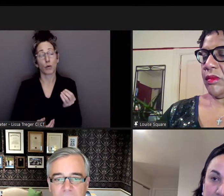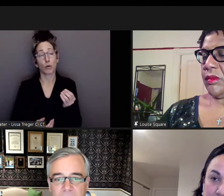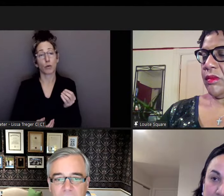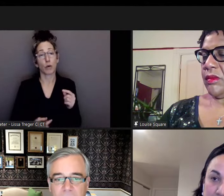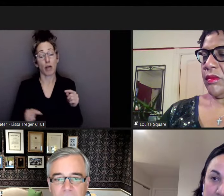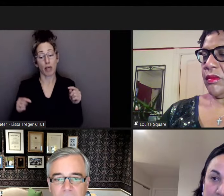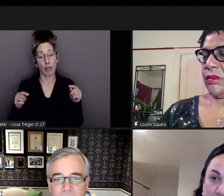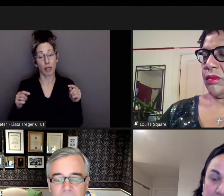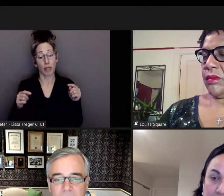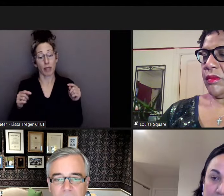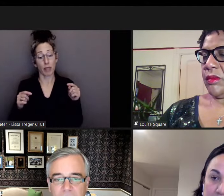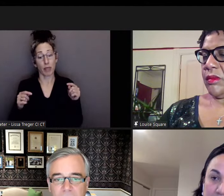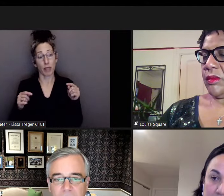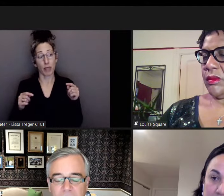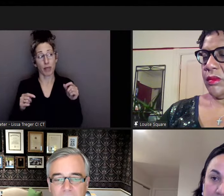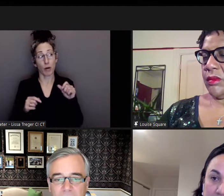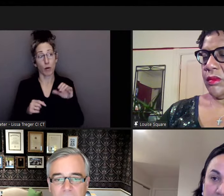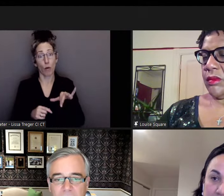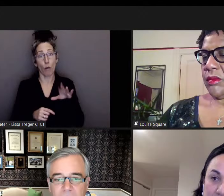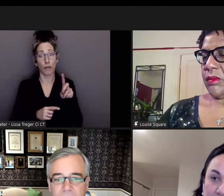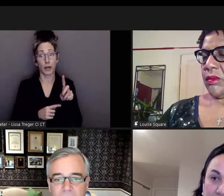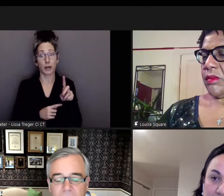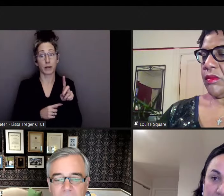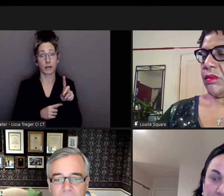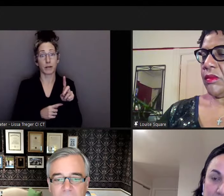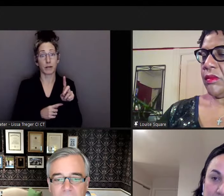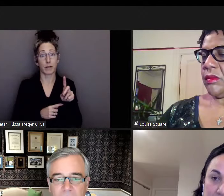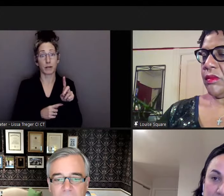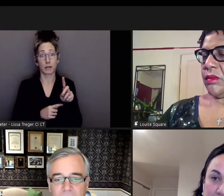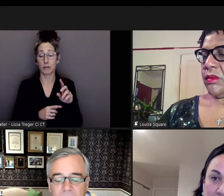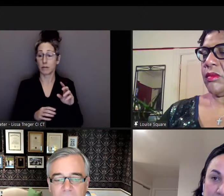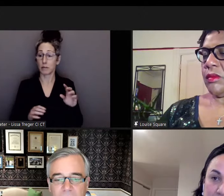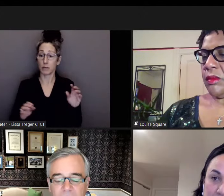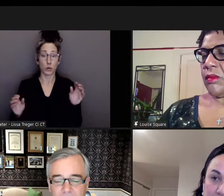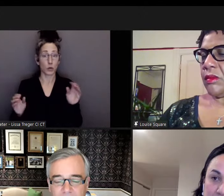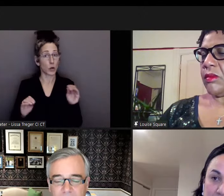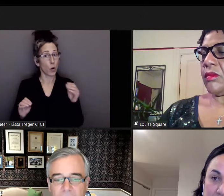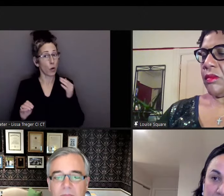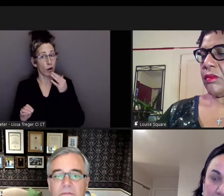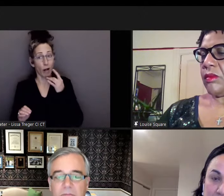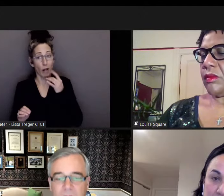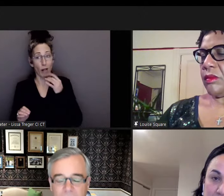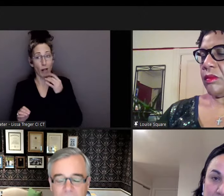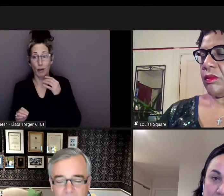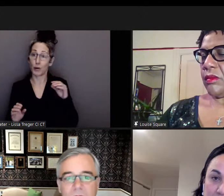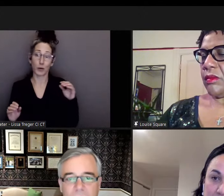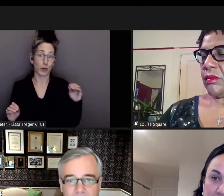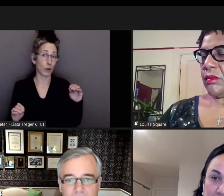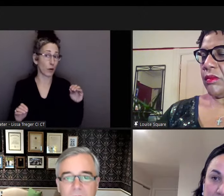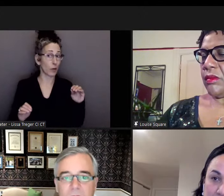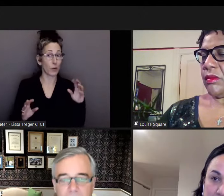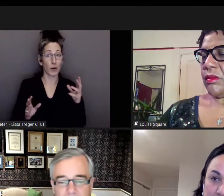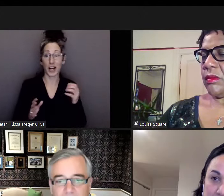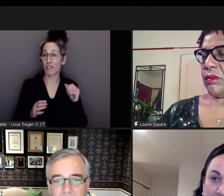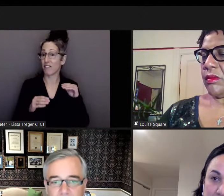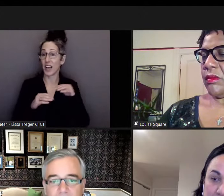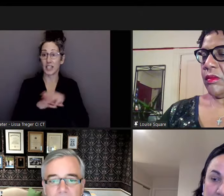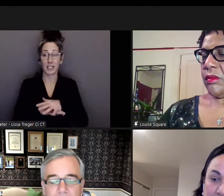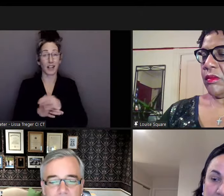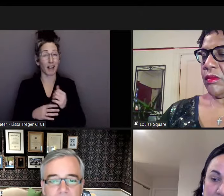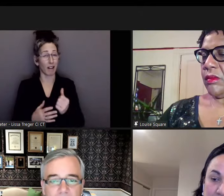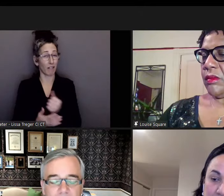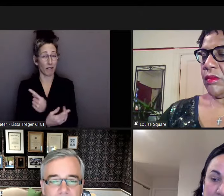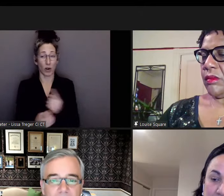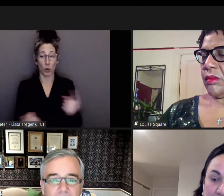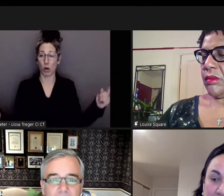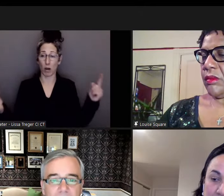affected, COVID did not, have color, creed, Black, white. I mean, it affected everyone. And so